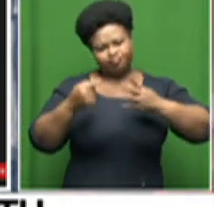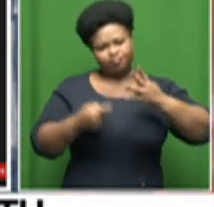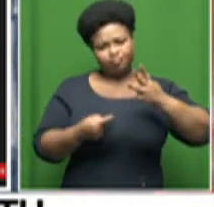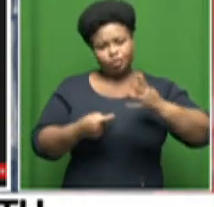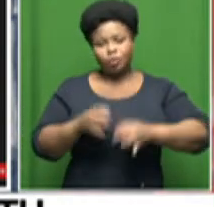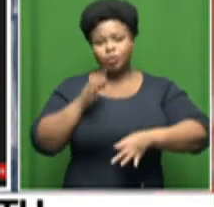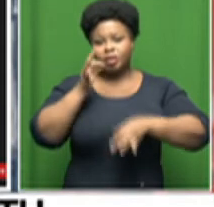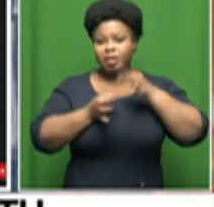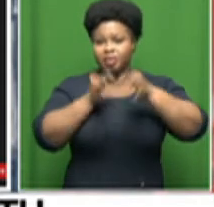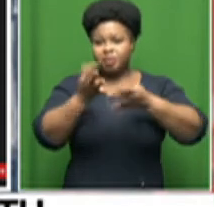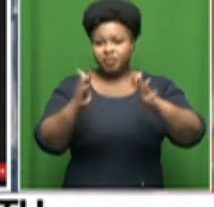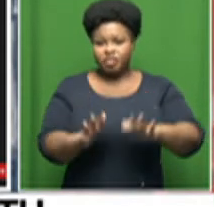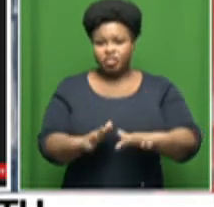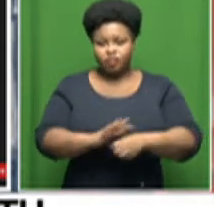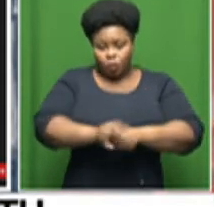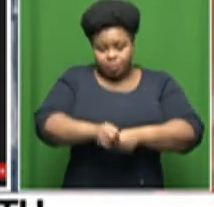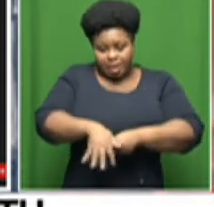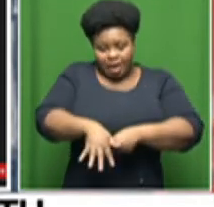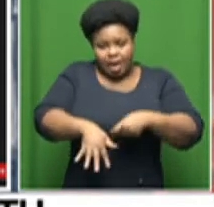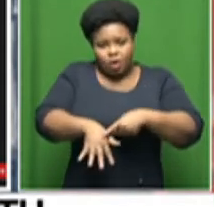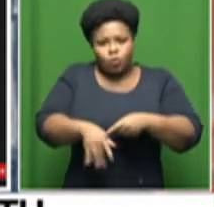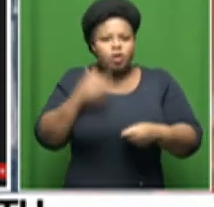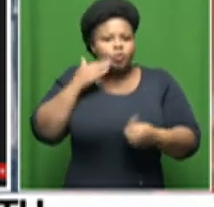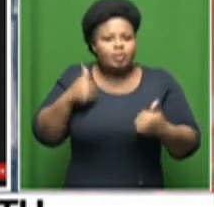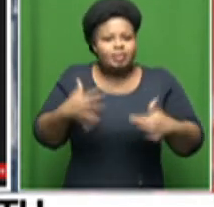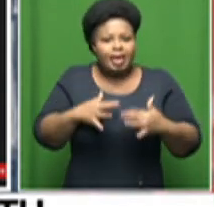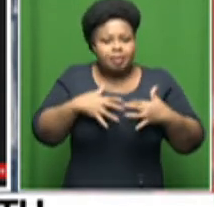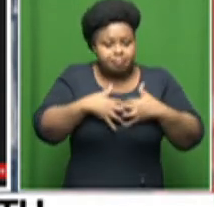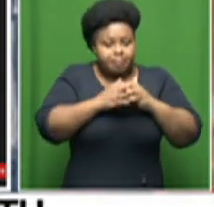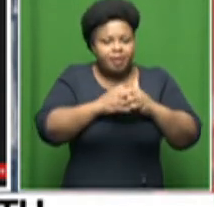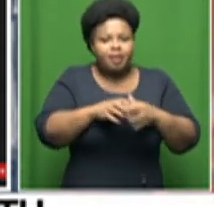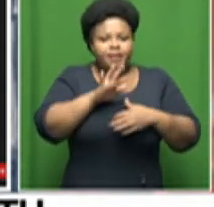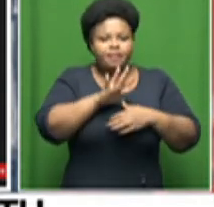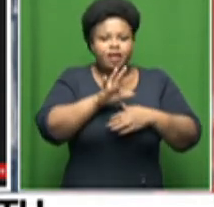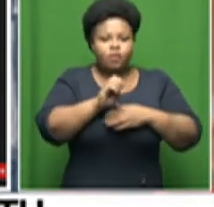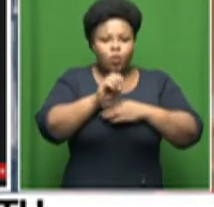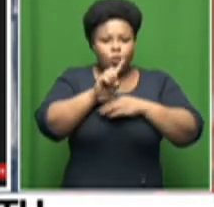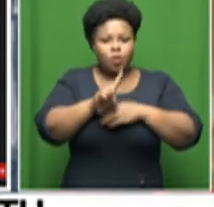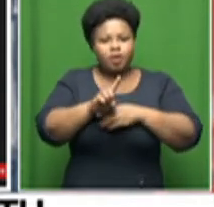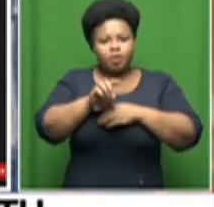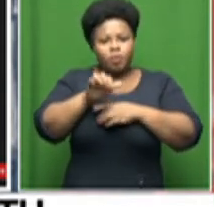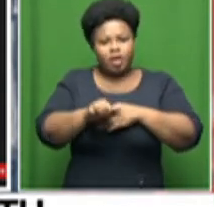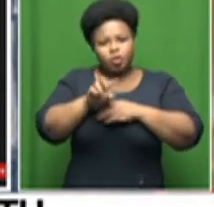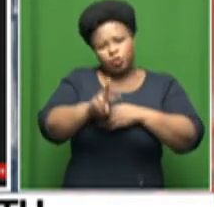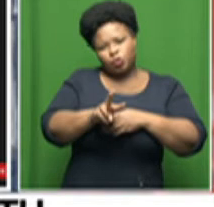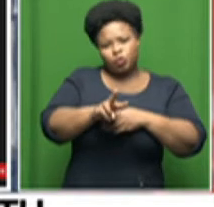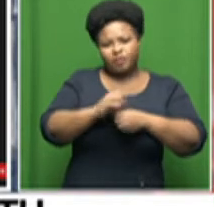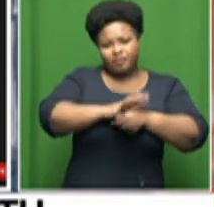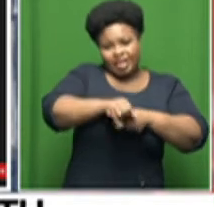onset of the variant, of the 501Y2 variant, or as Professor Mahdi called it, the